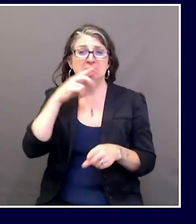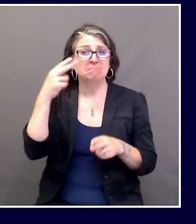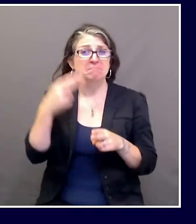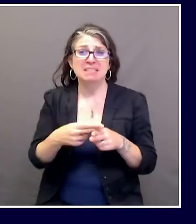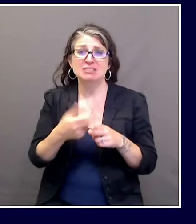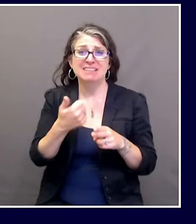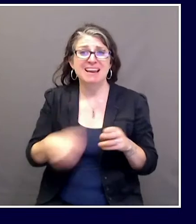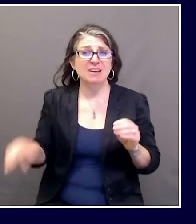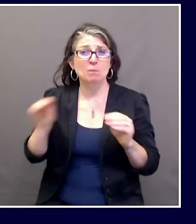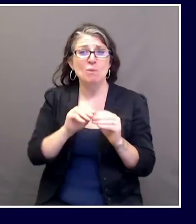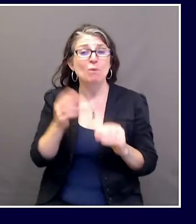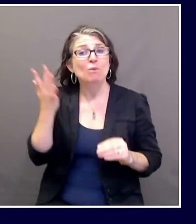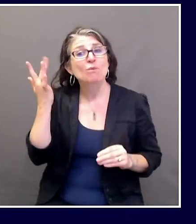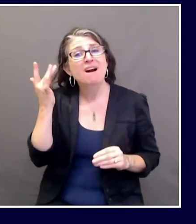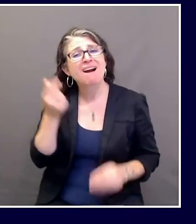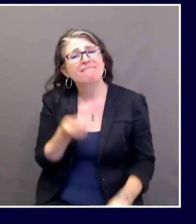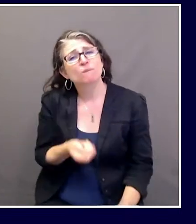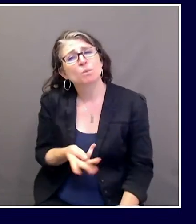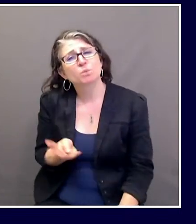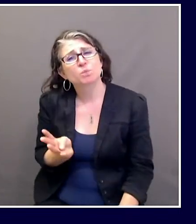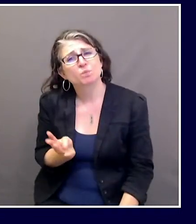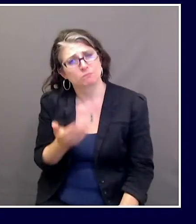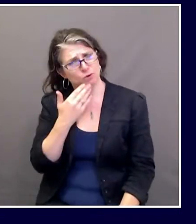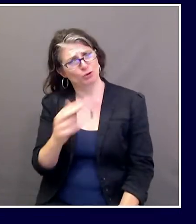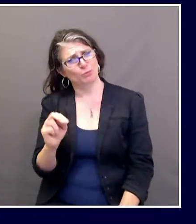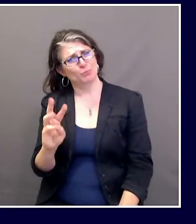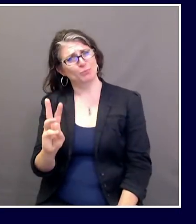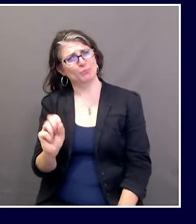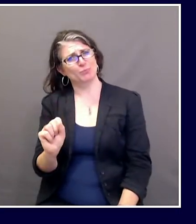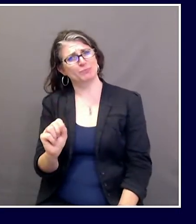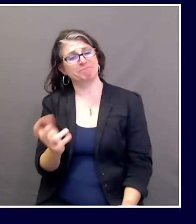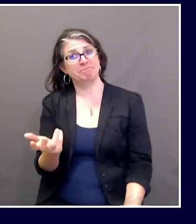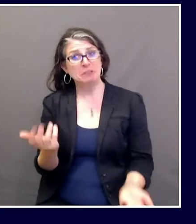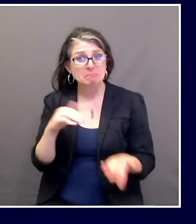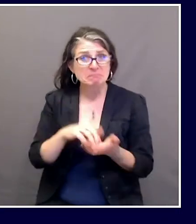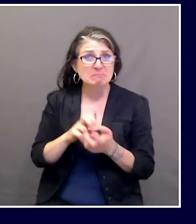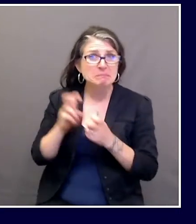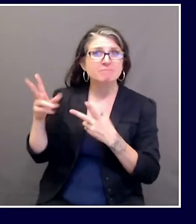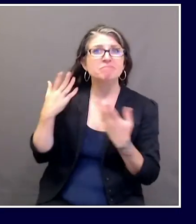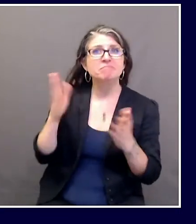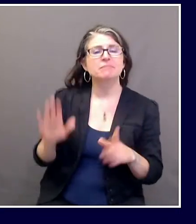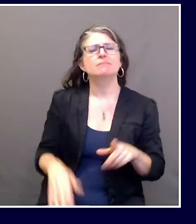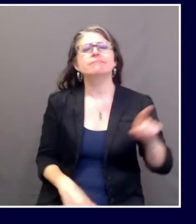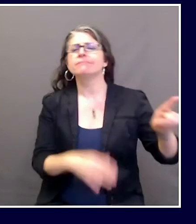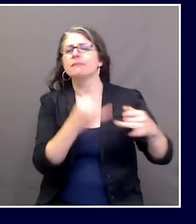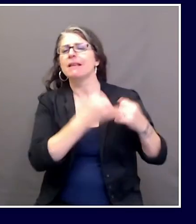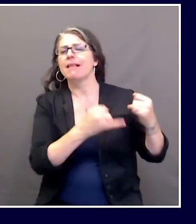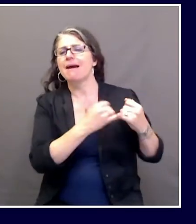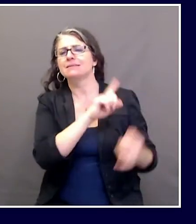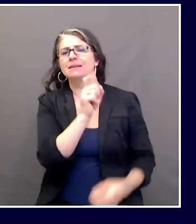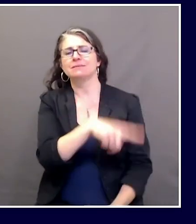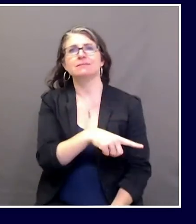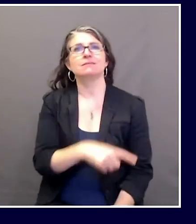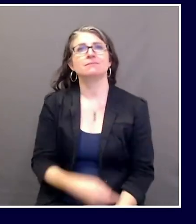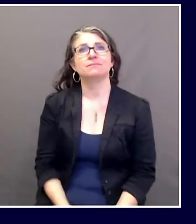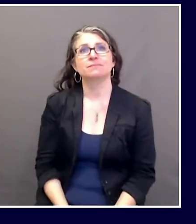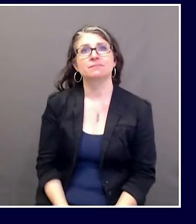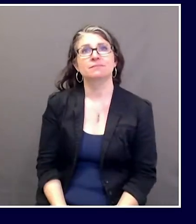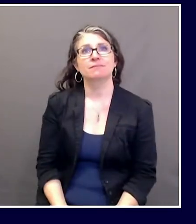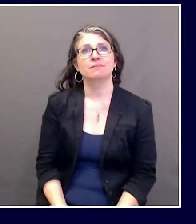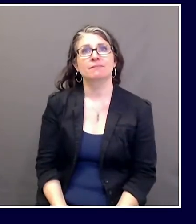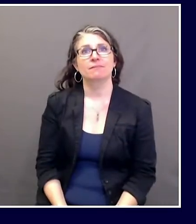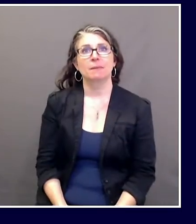that's a good thing. And just one quick last thing. You said that all 4 of the staff associated with the A.R.